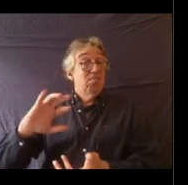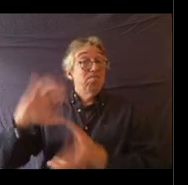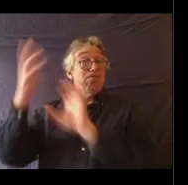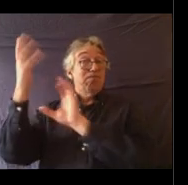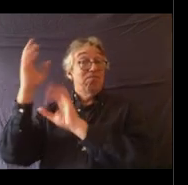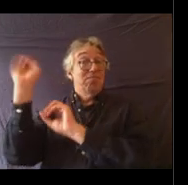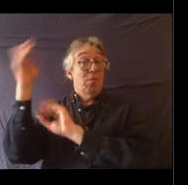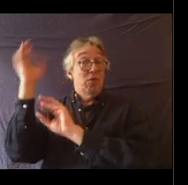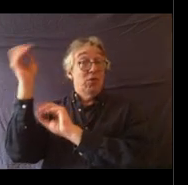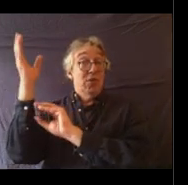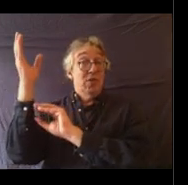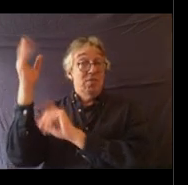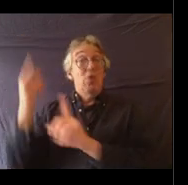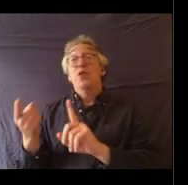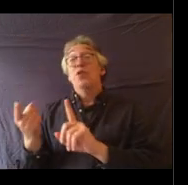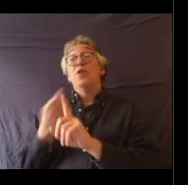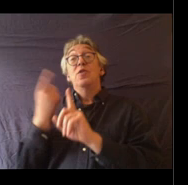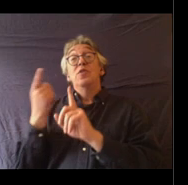authorities